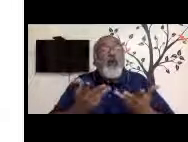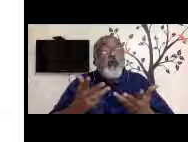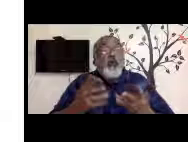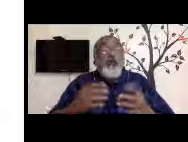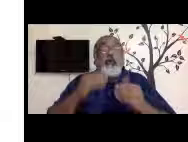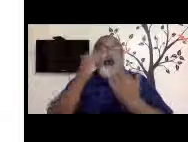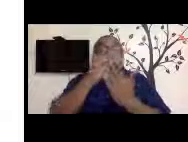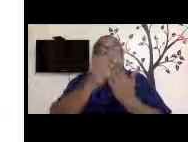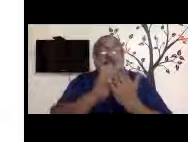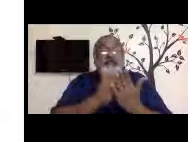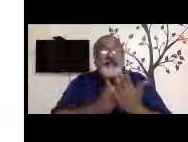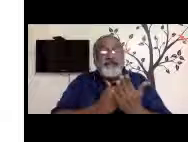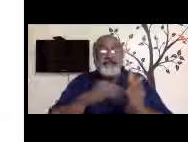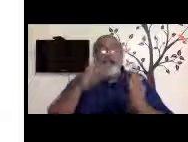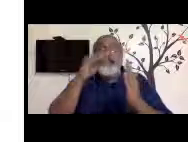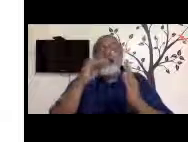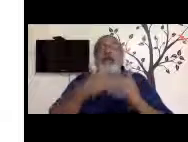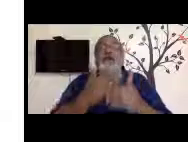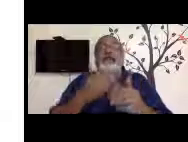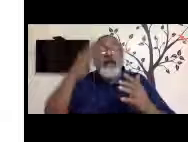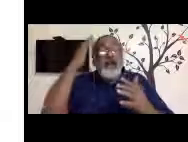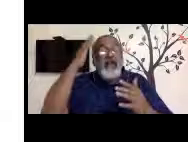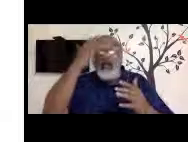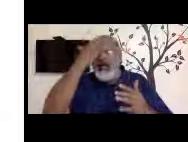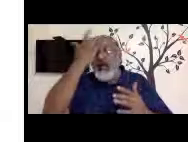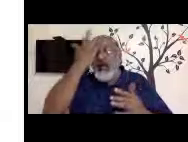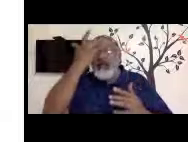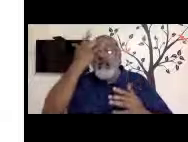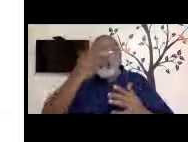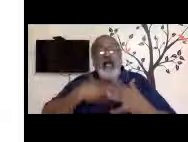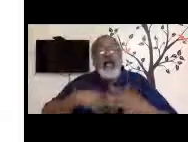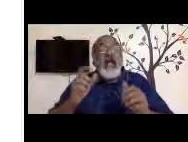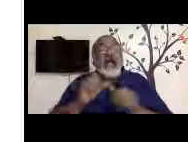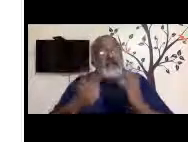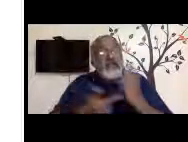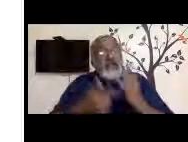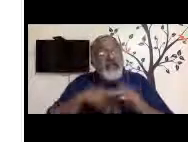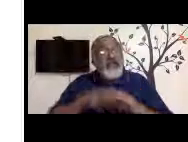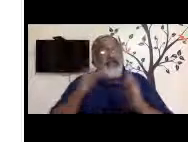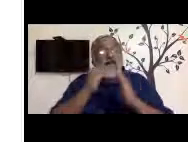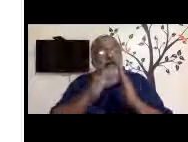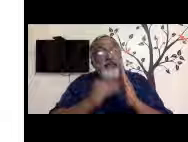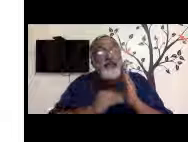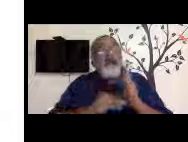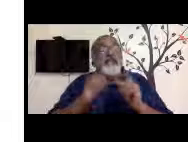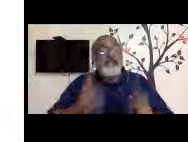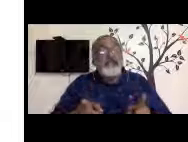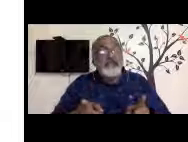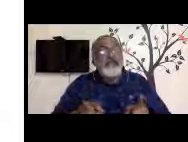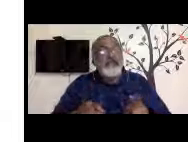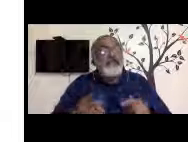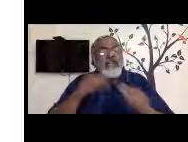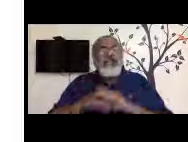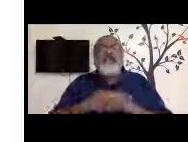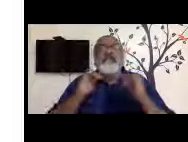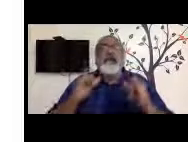procedures are given in the Mental Health Act. And there are a few demerits also. So what are they? It